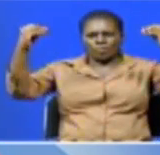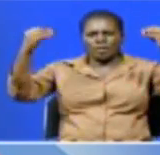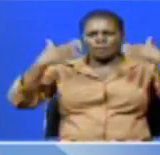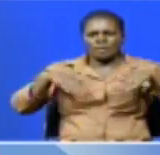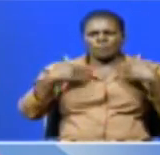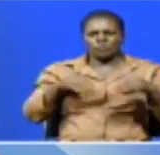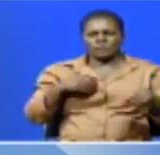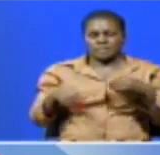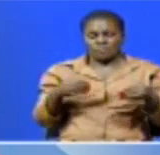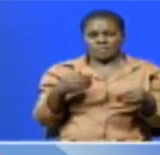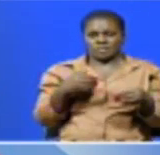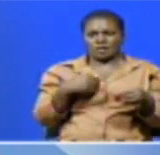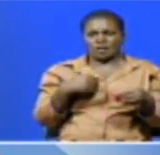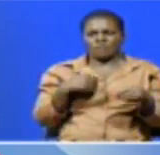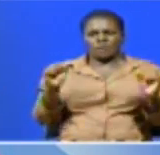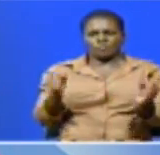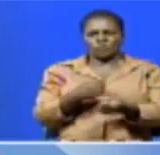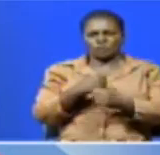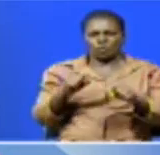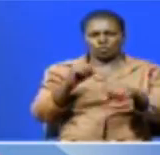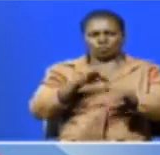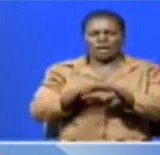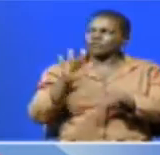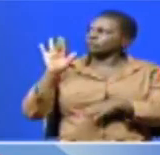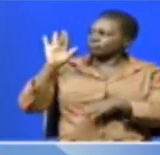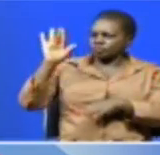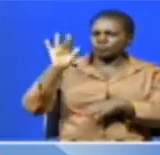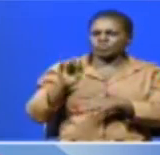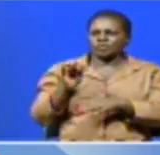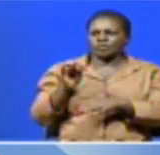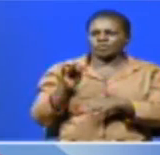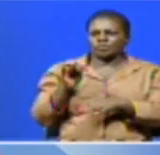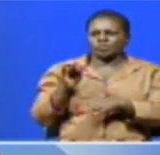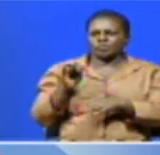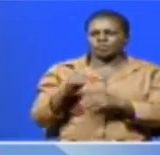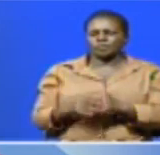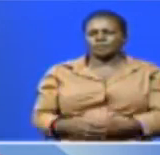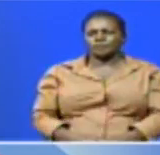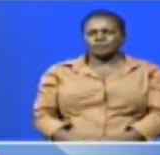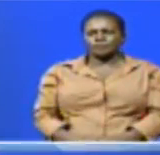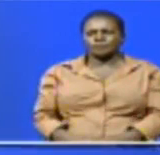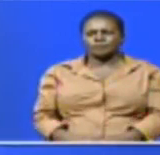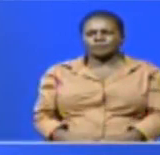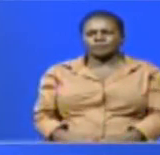people living with disability who cannot reach switches. John Letting has more from Nakuru.